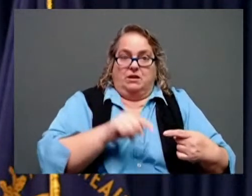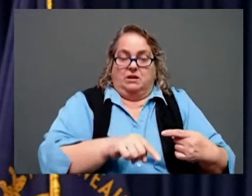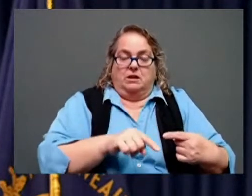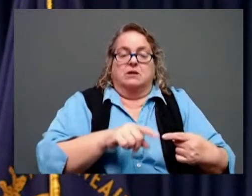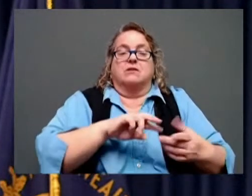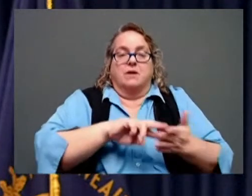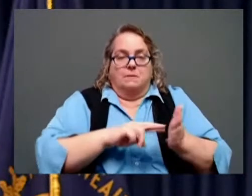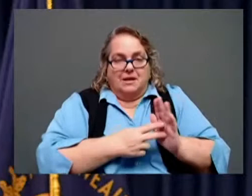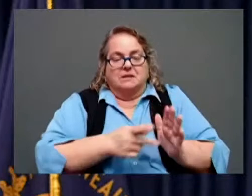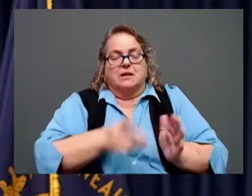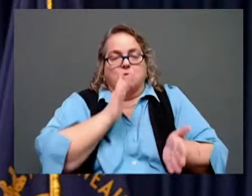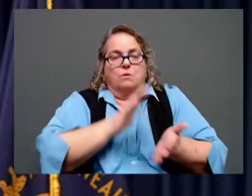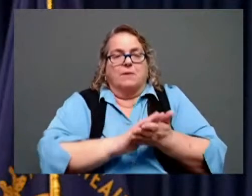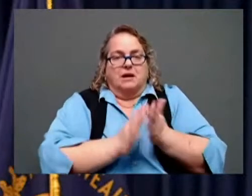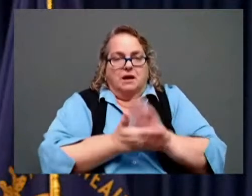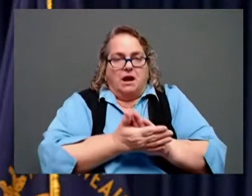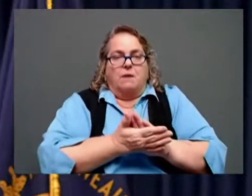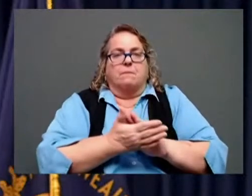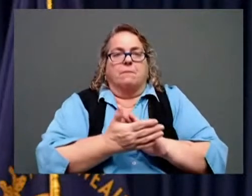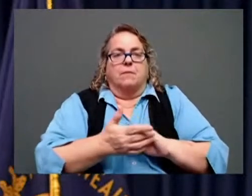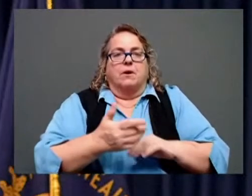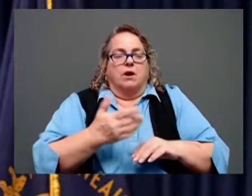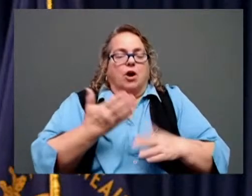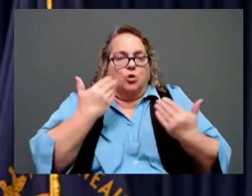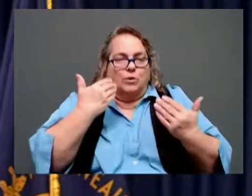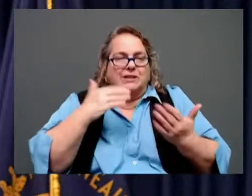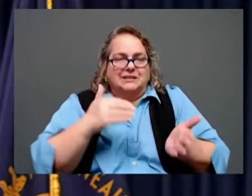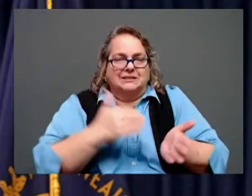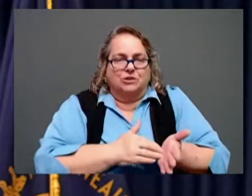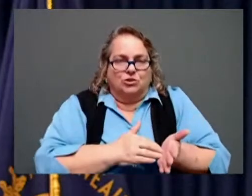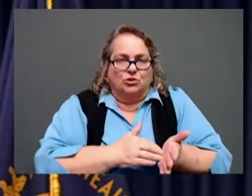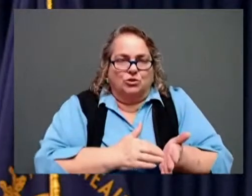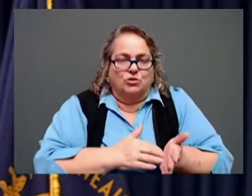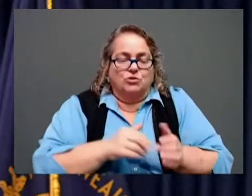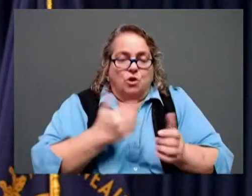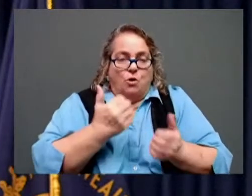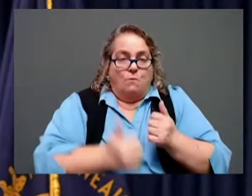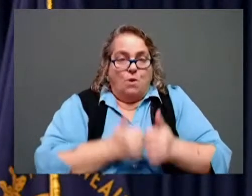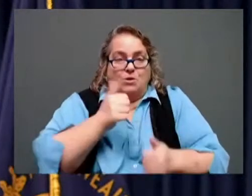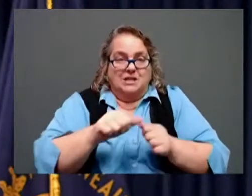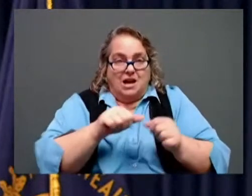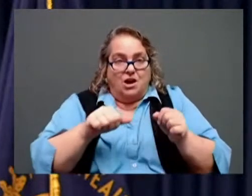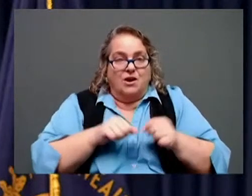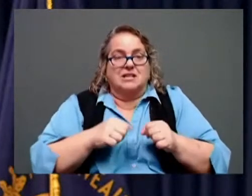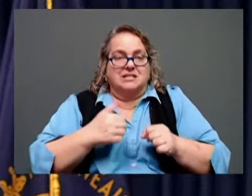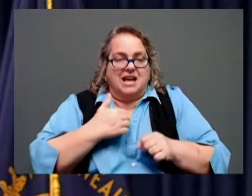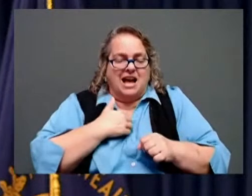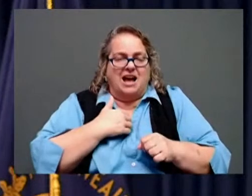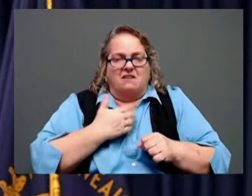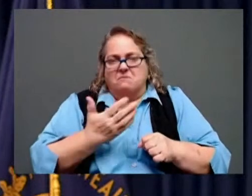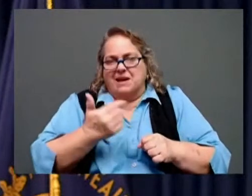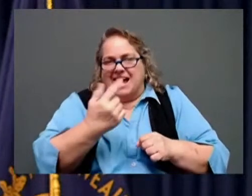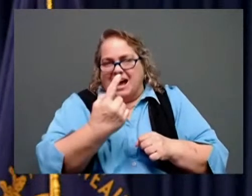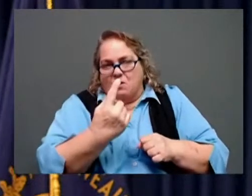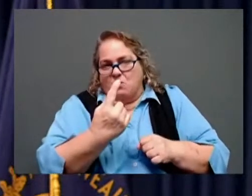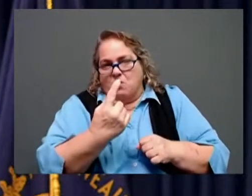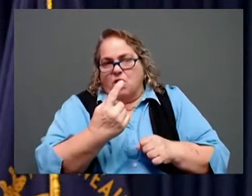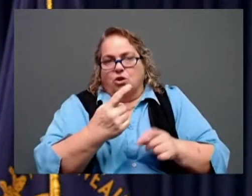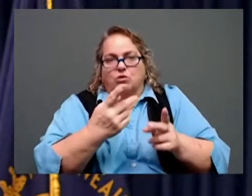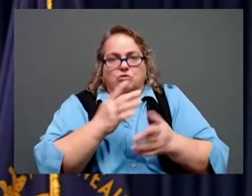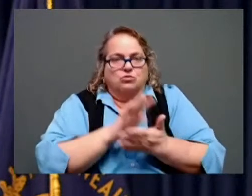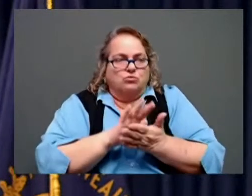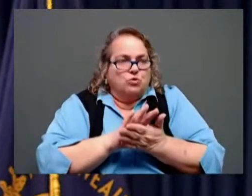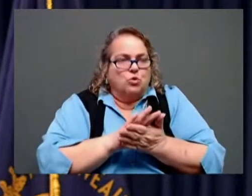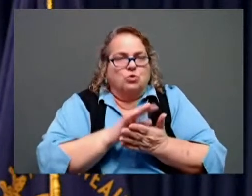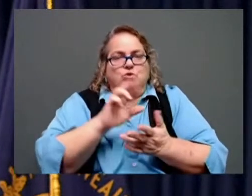to be in better shape. And most areas have at least a location, schools or